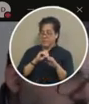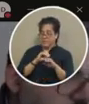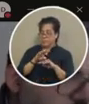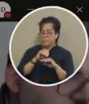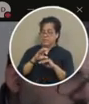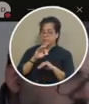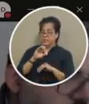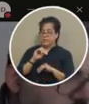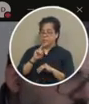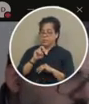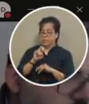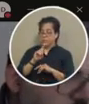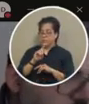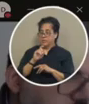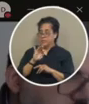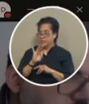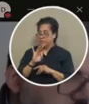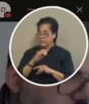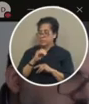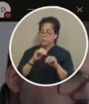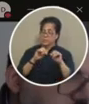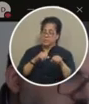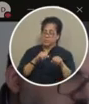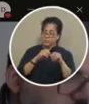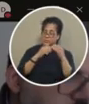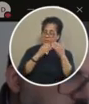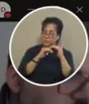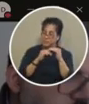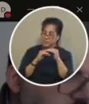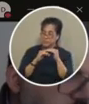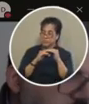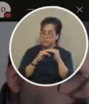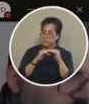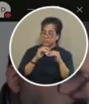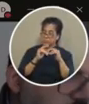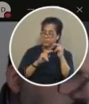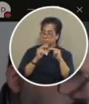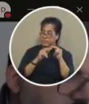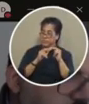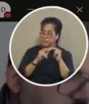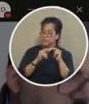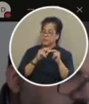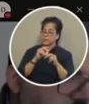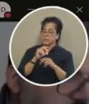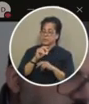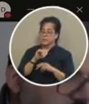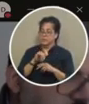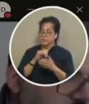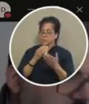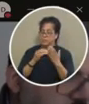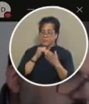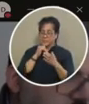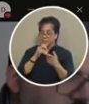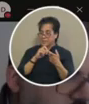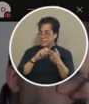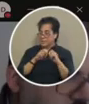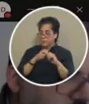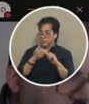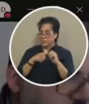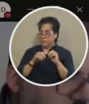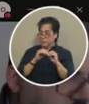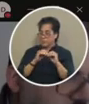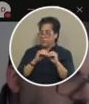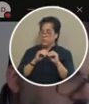to COVID-19 and the potential restrictions on construction, the timeliness of it may not be an issue